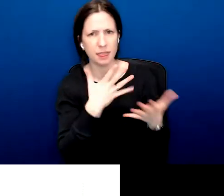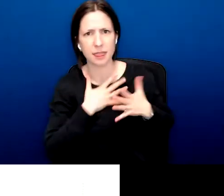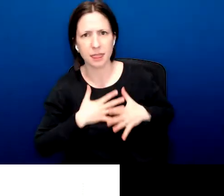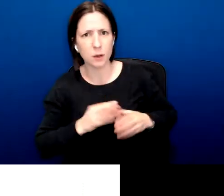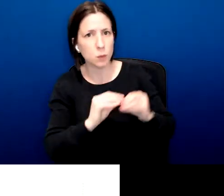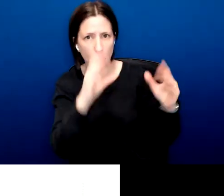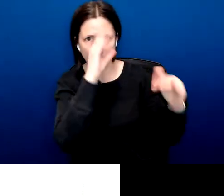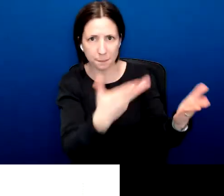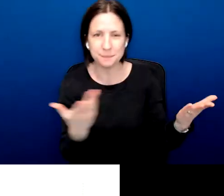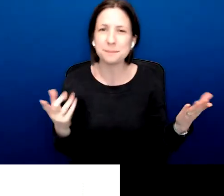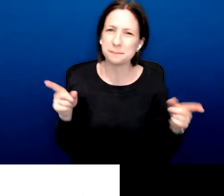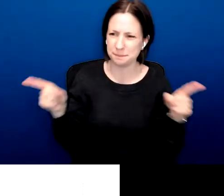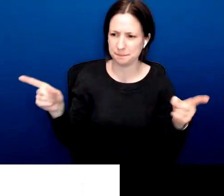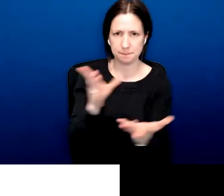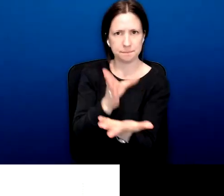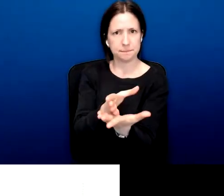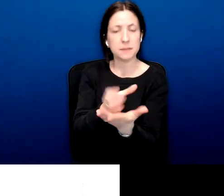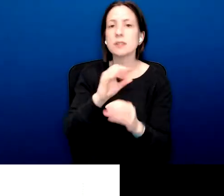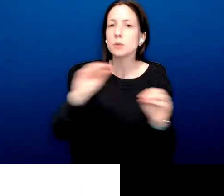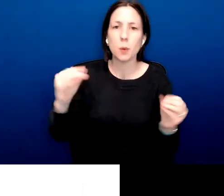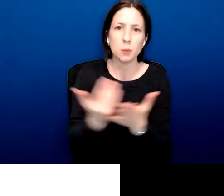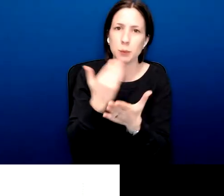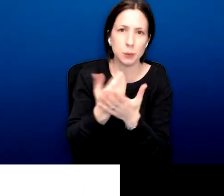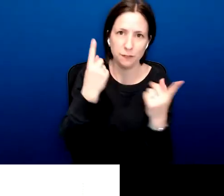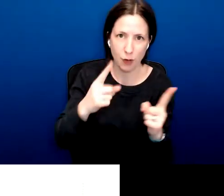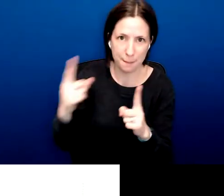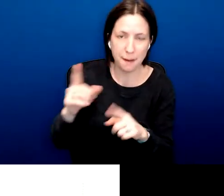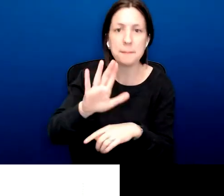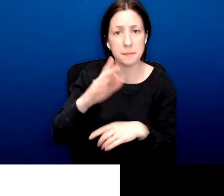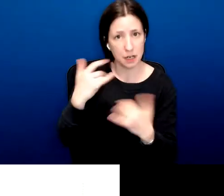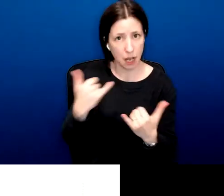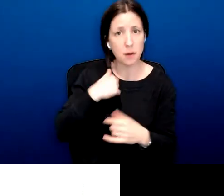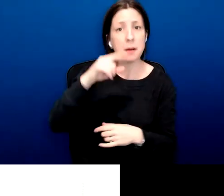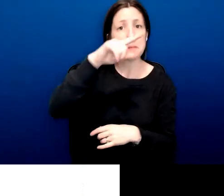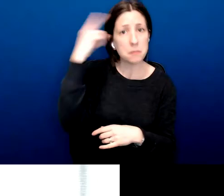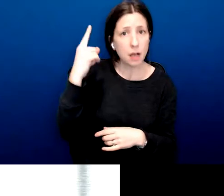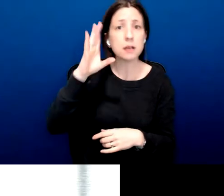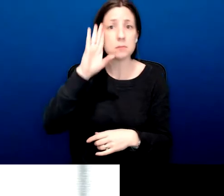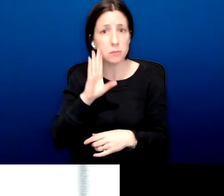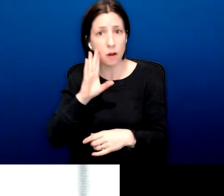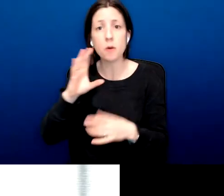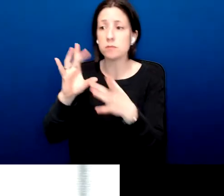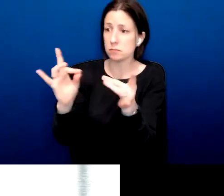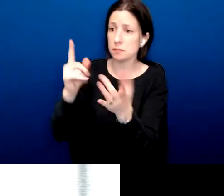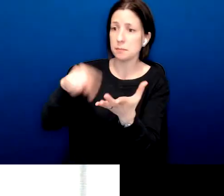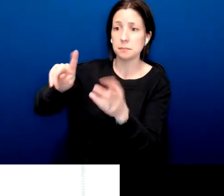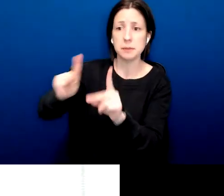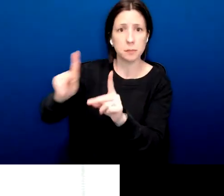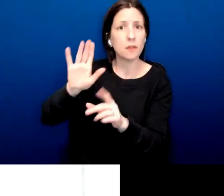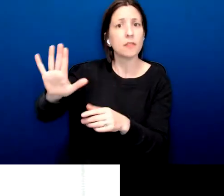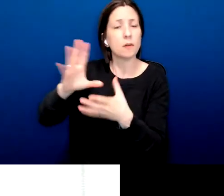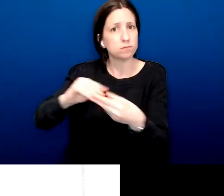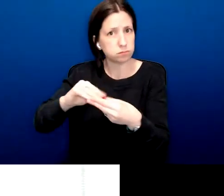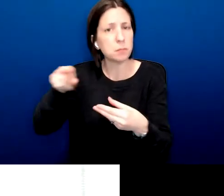is no new phenomenon, but I would say that Black and Brown voices are beginning to echo a little bit louder, right? In 2017, if you happen to